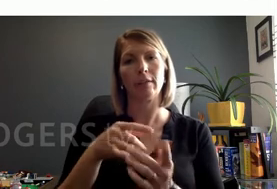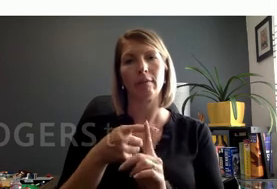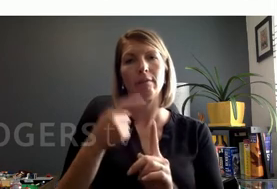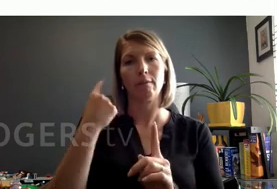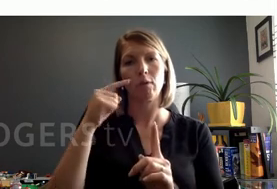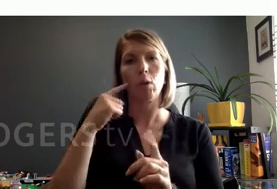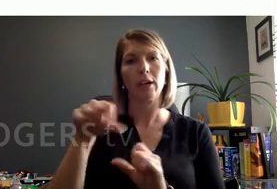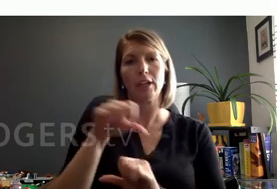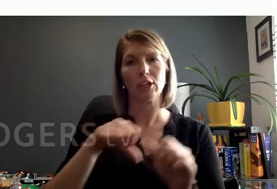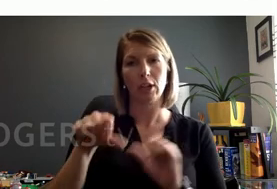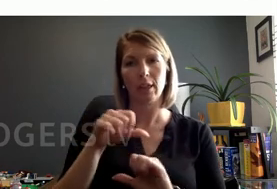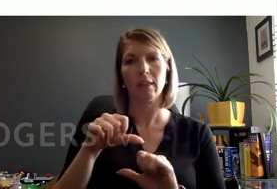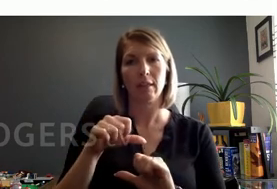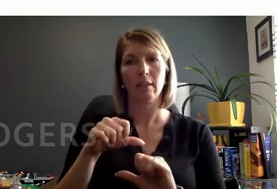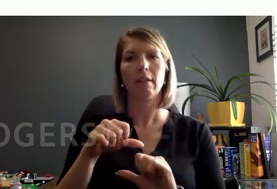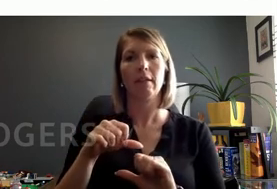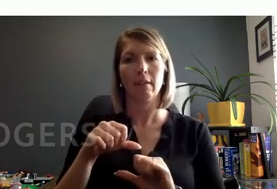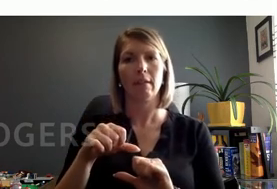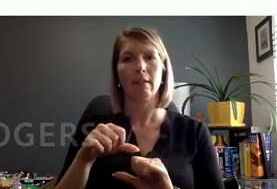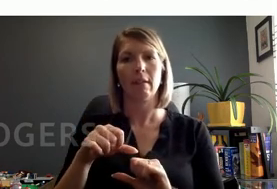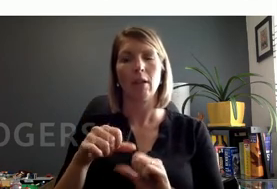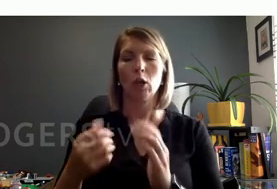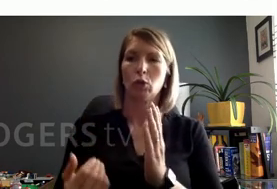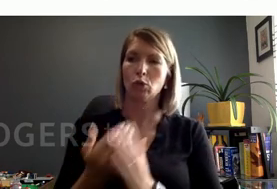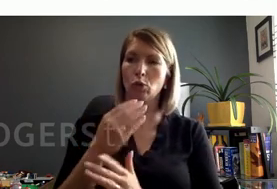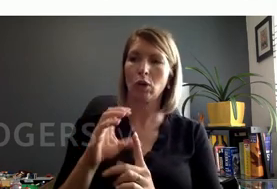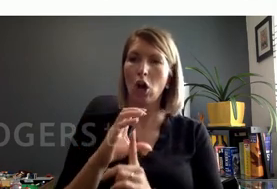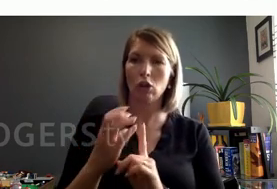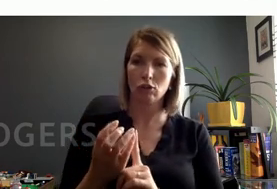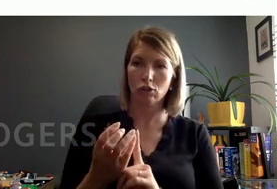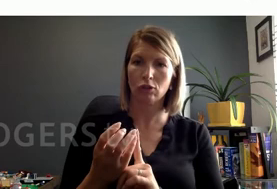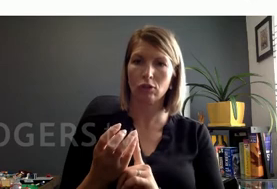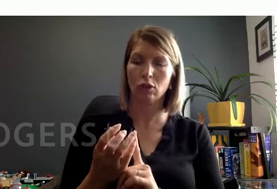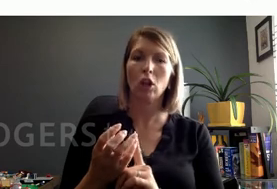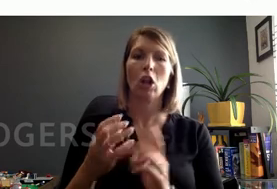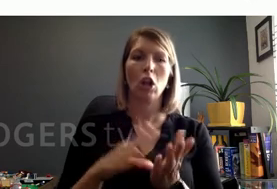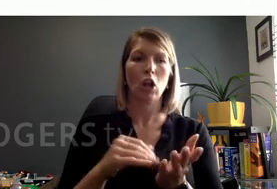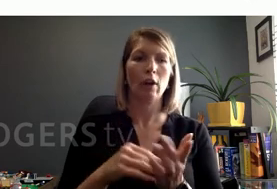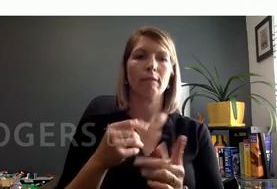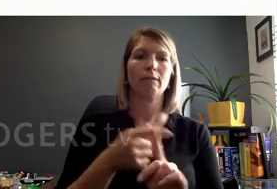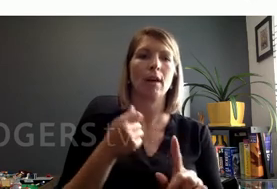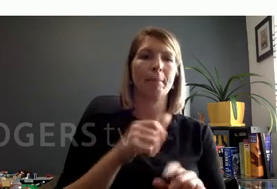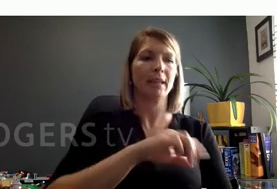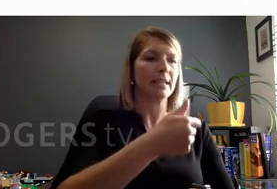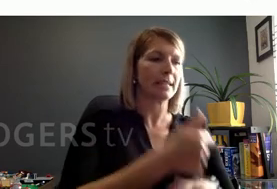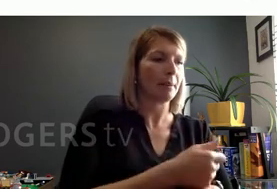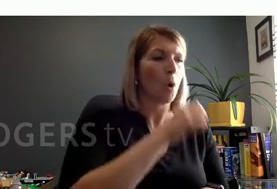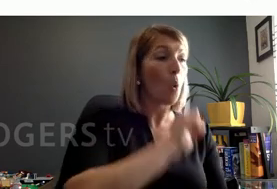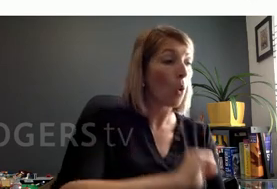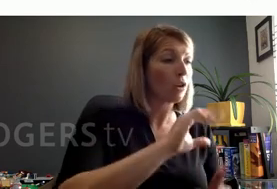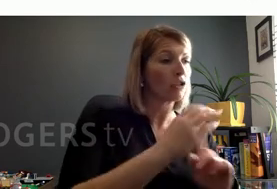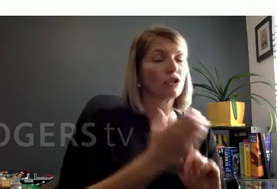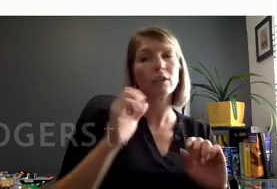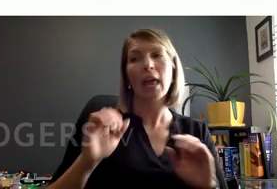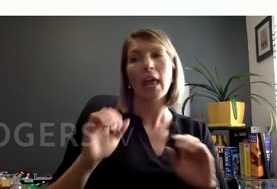we've learned that the new cultures can learn from the established cultures and the local cultures. And together, they have an opportunity to